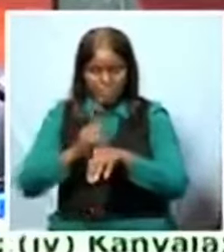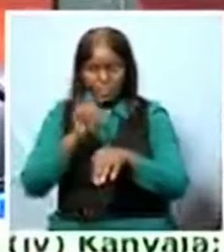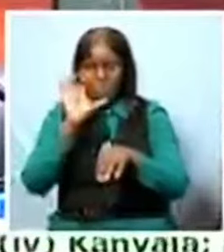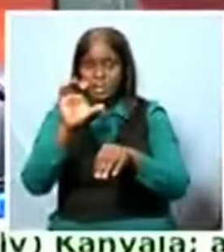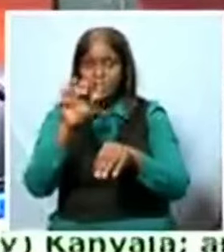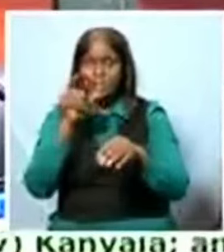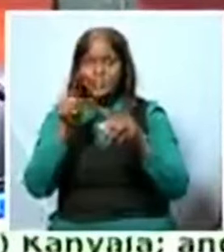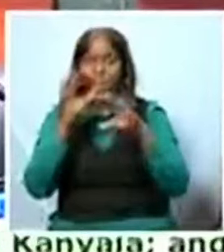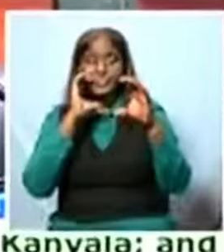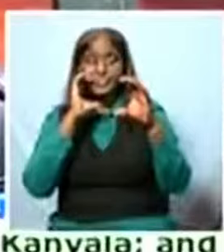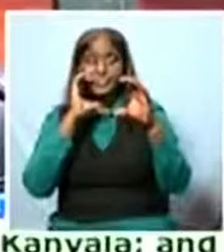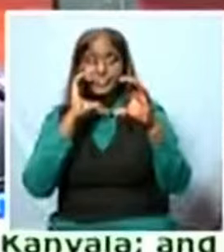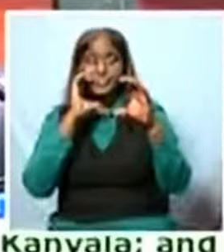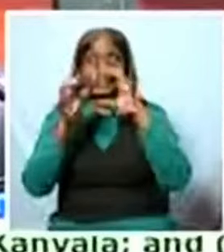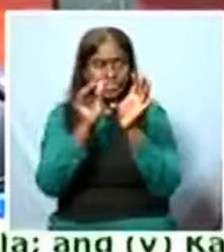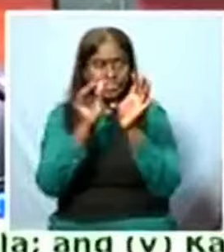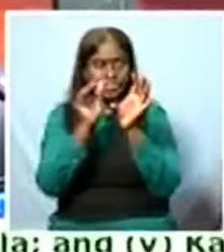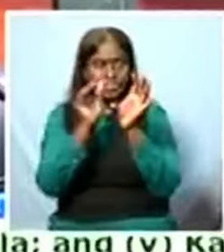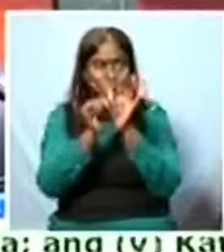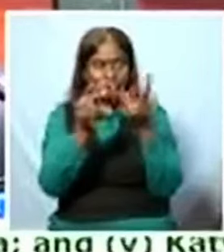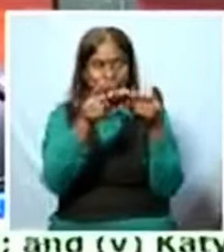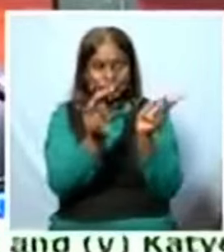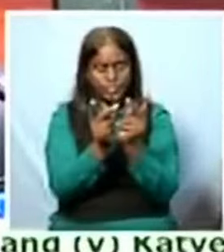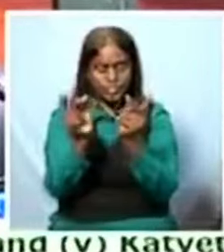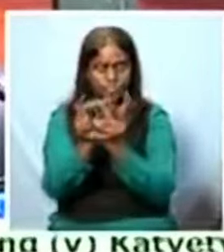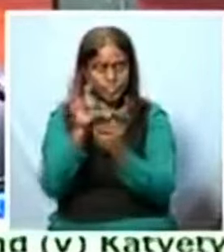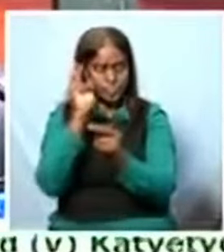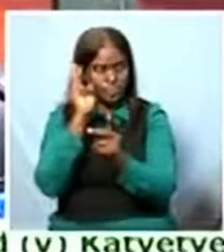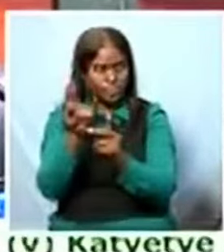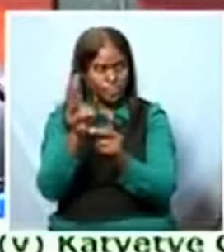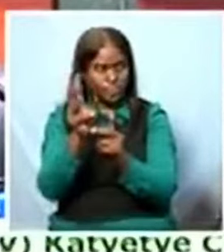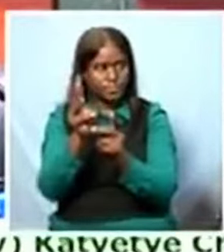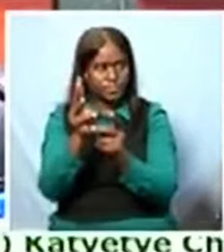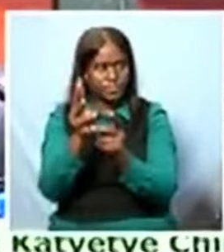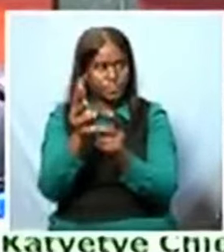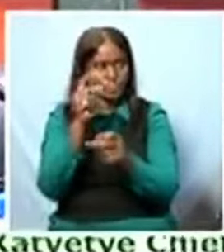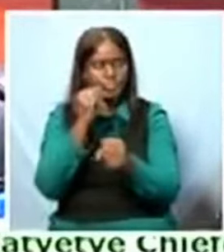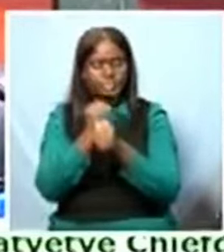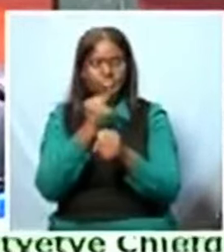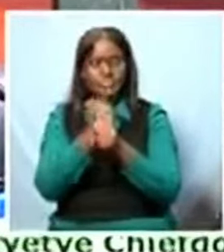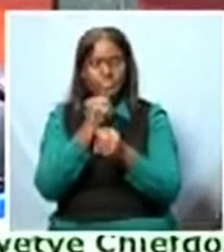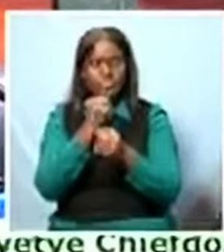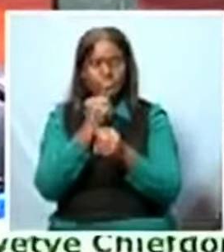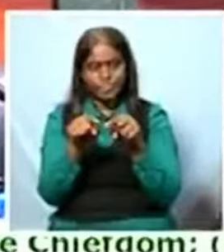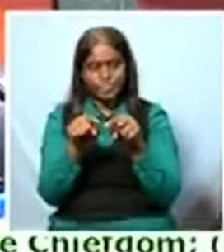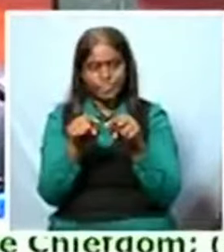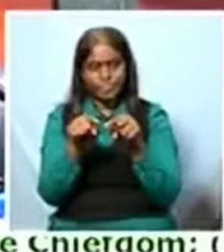the communication towers at the following locations will be operational: